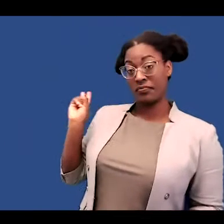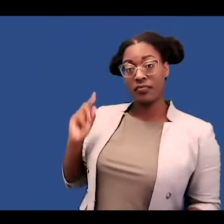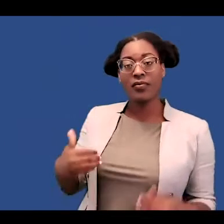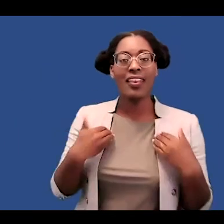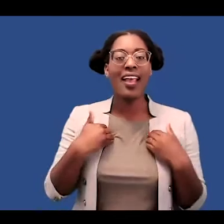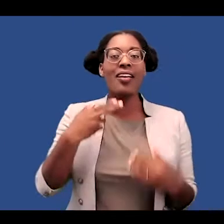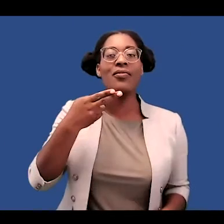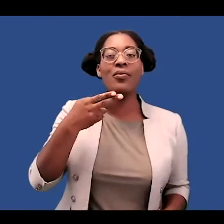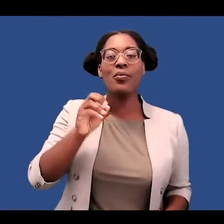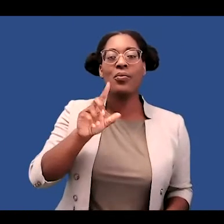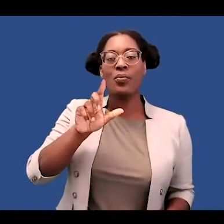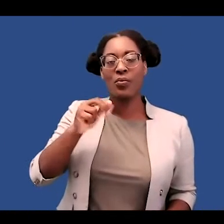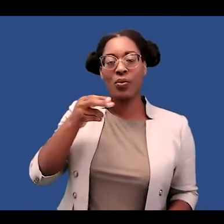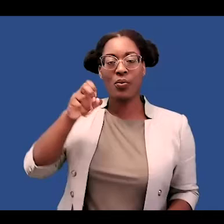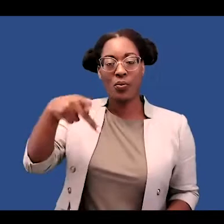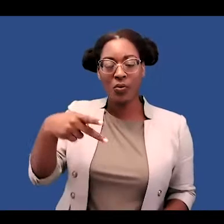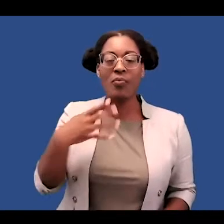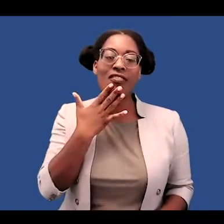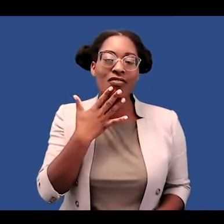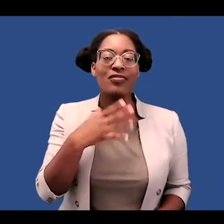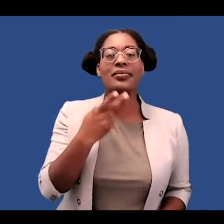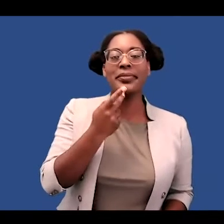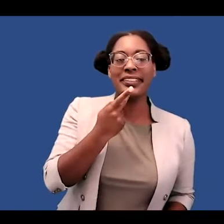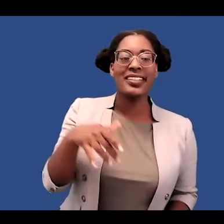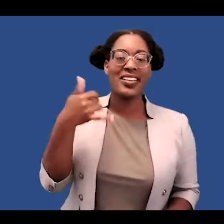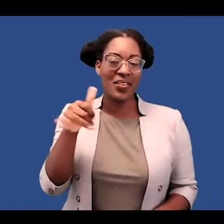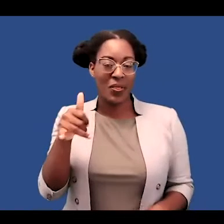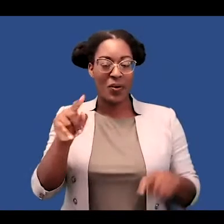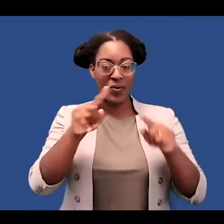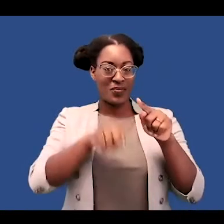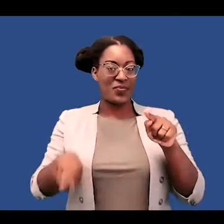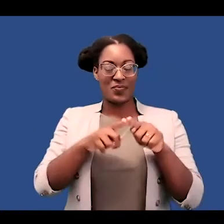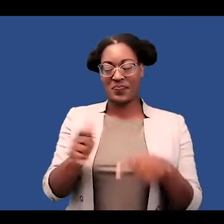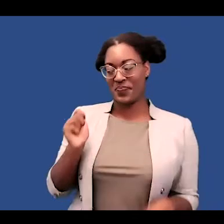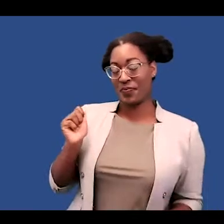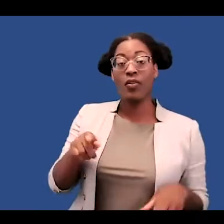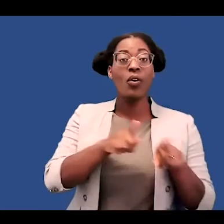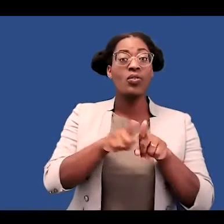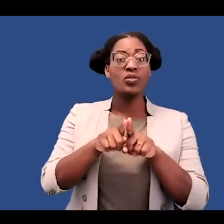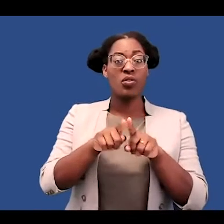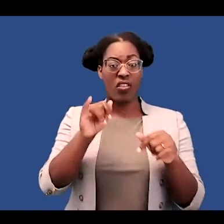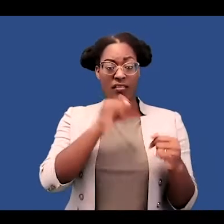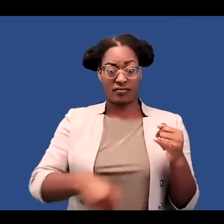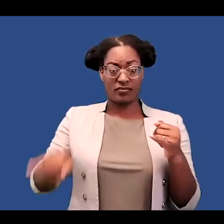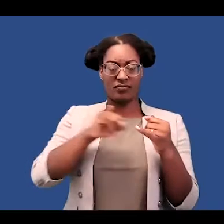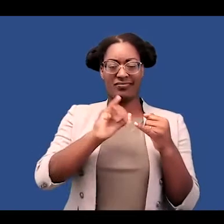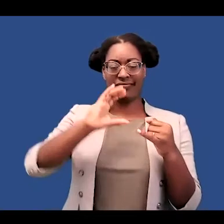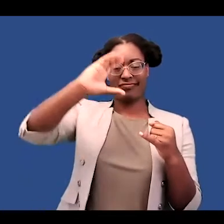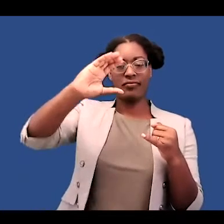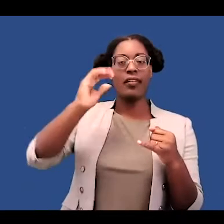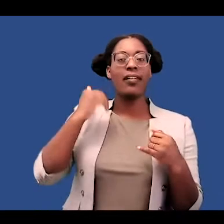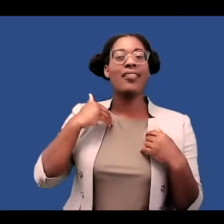and yellow. Also behind me, I have a sunshine that's mounted, which represents our solar plexus, one of the main